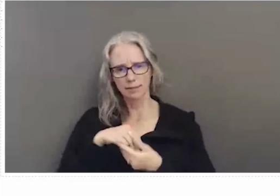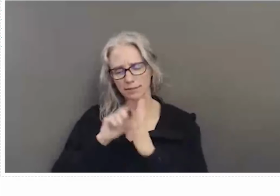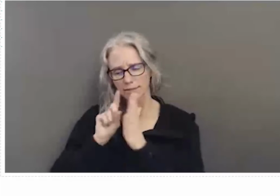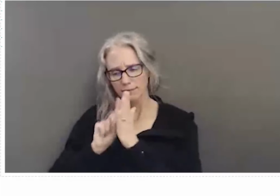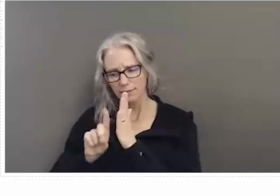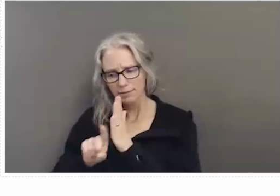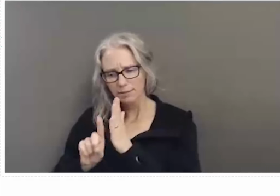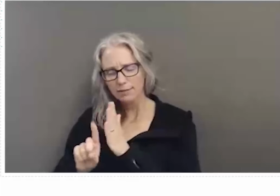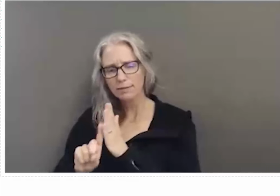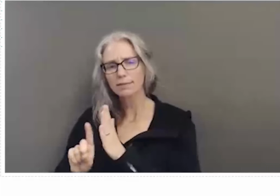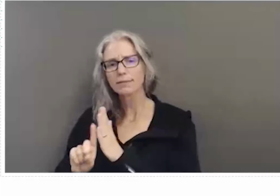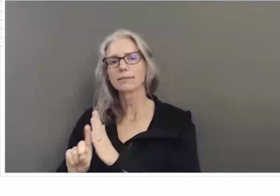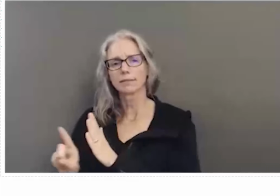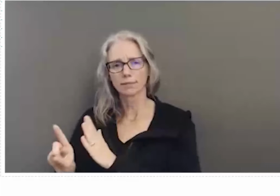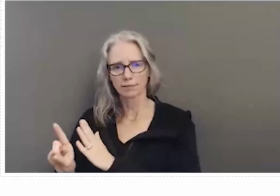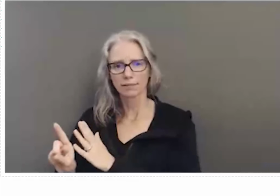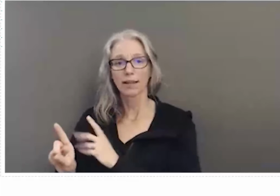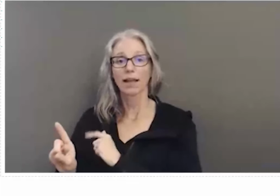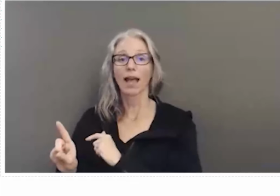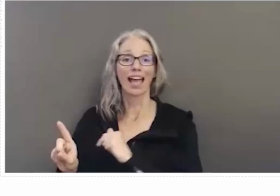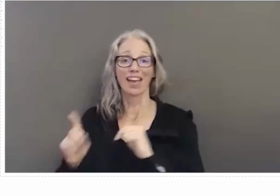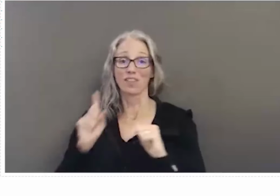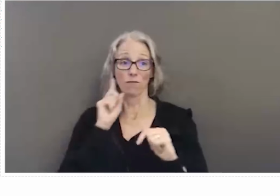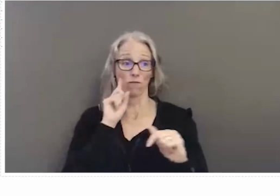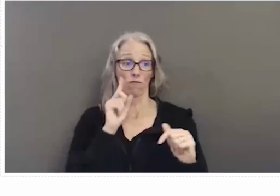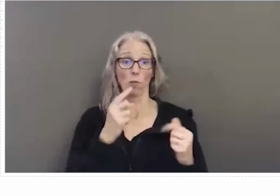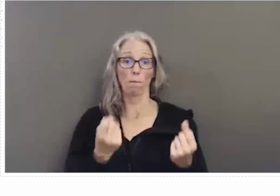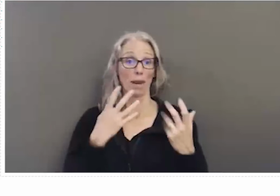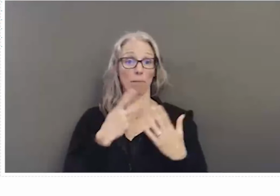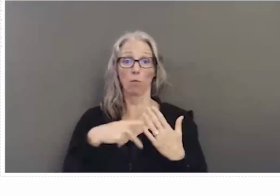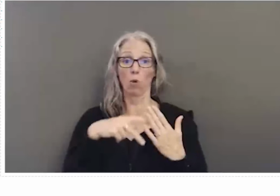quite often at low to no cost. A lot of these programs.